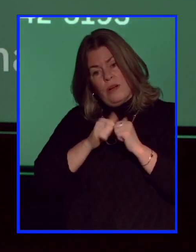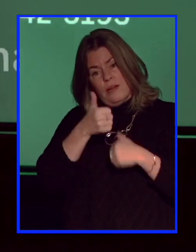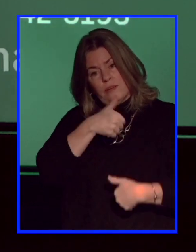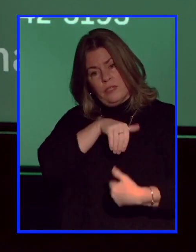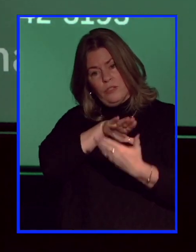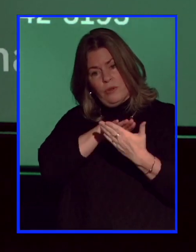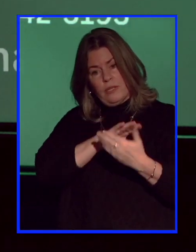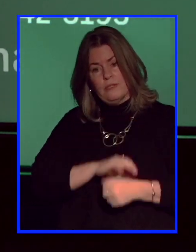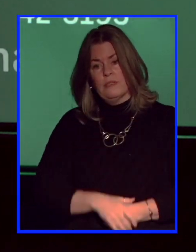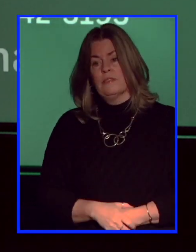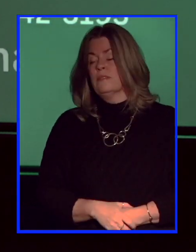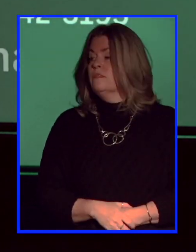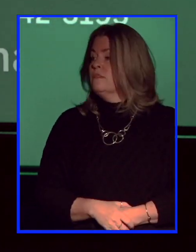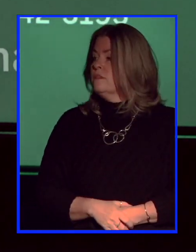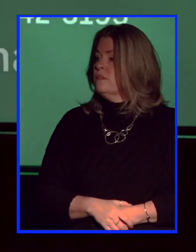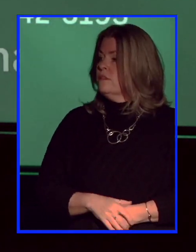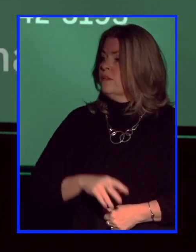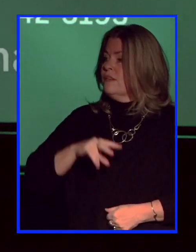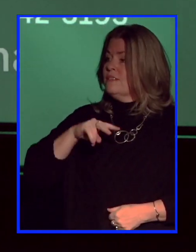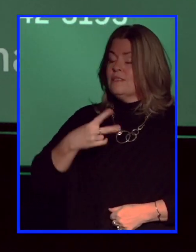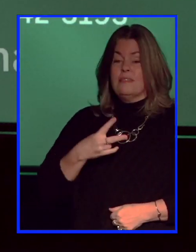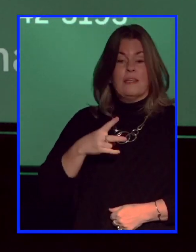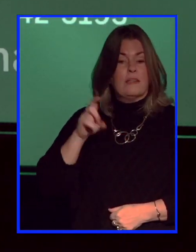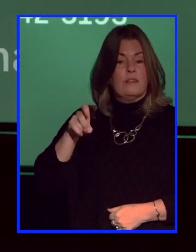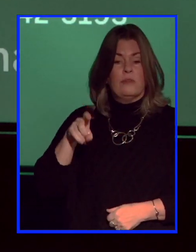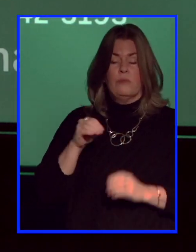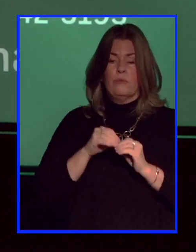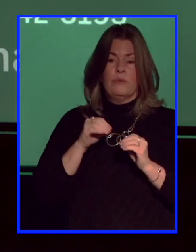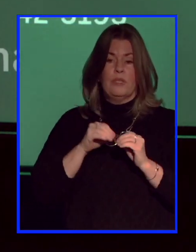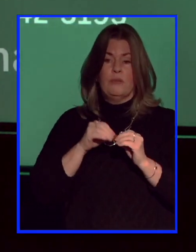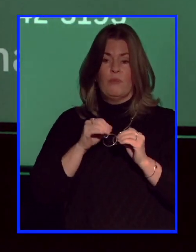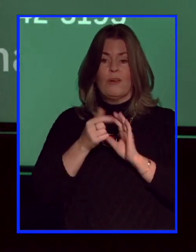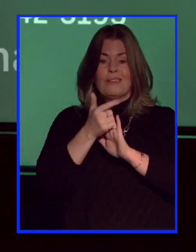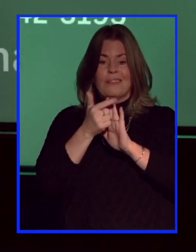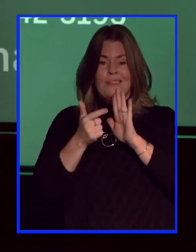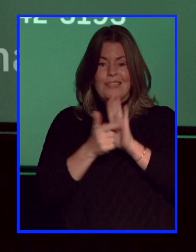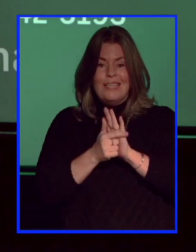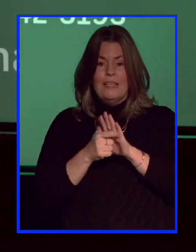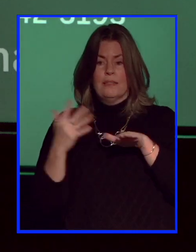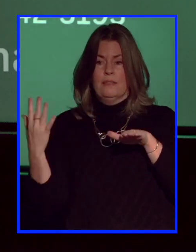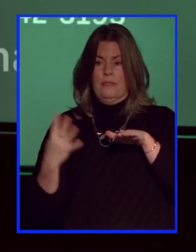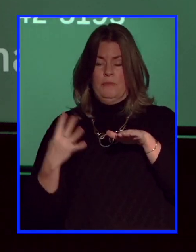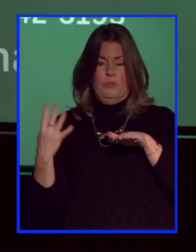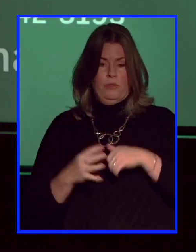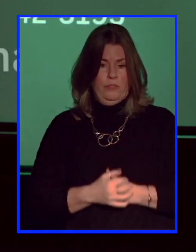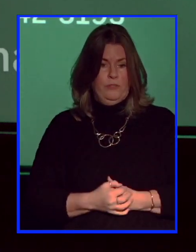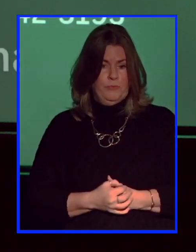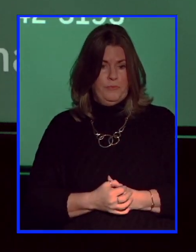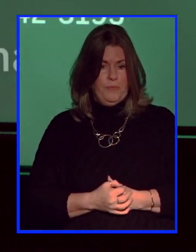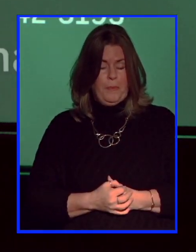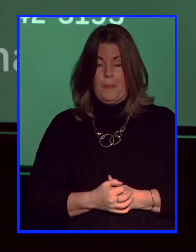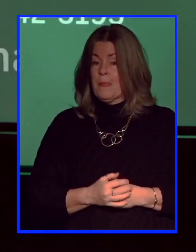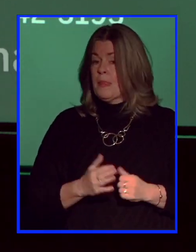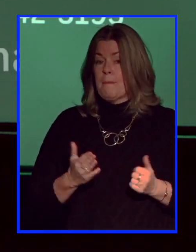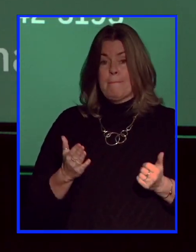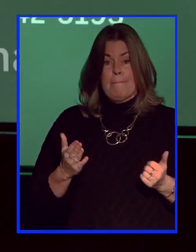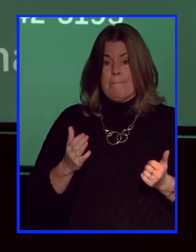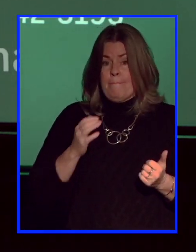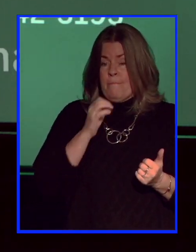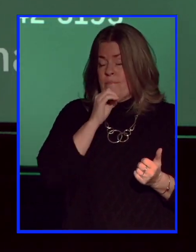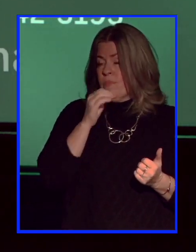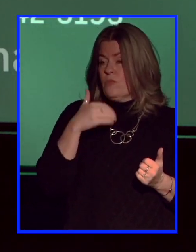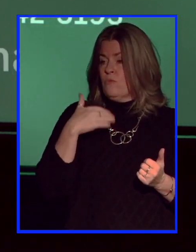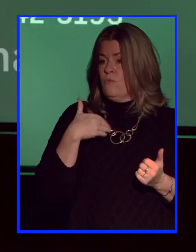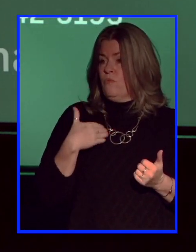that. Second, we've got to have more legal immigration. We have not had an effort